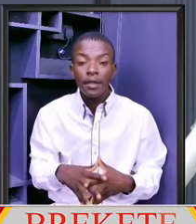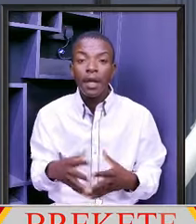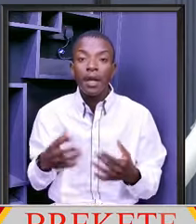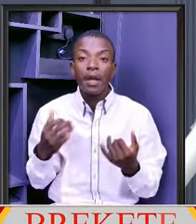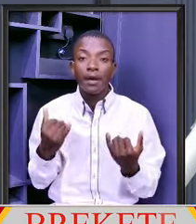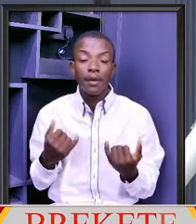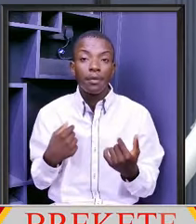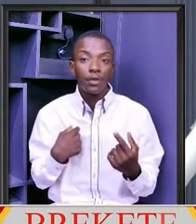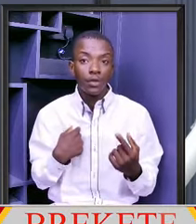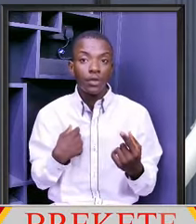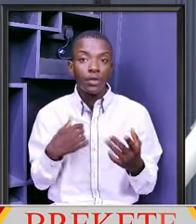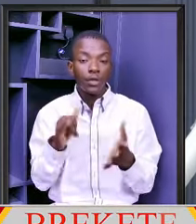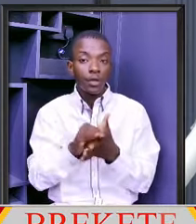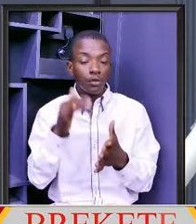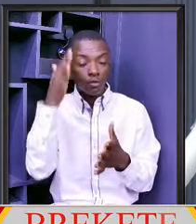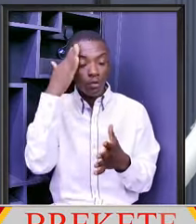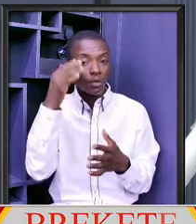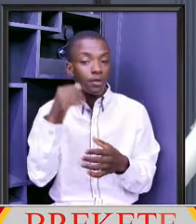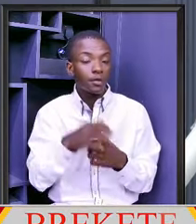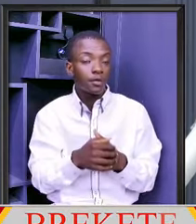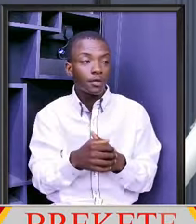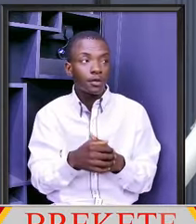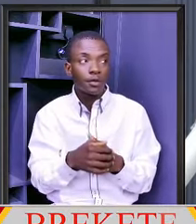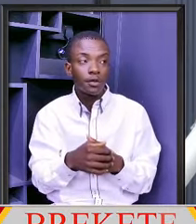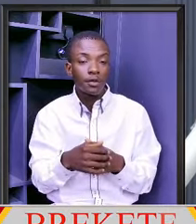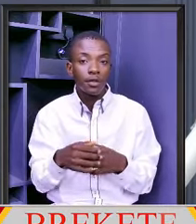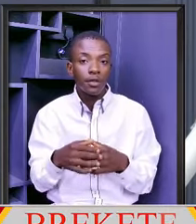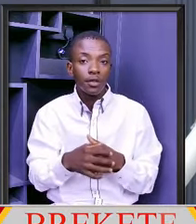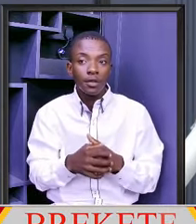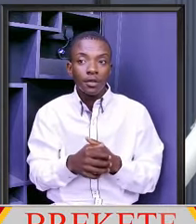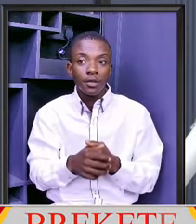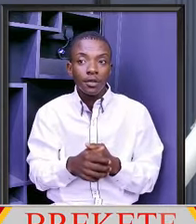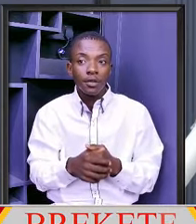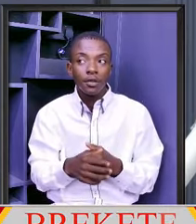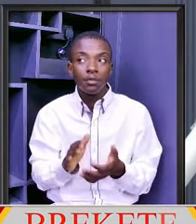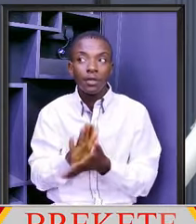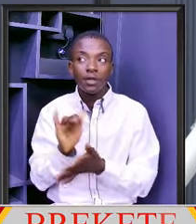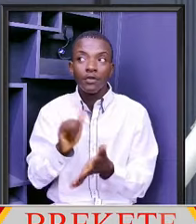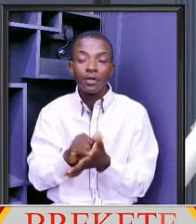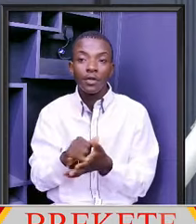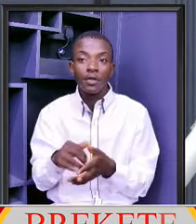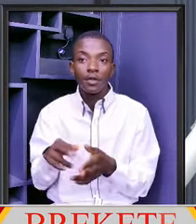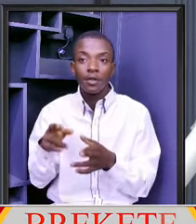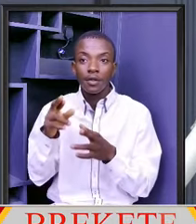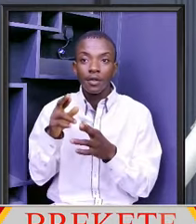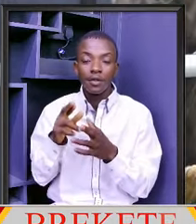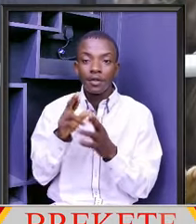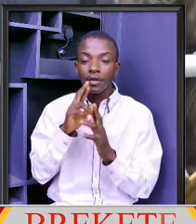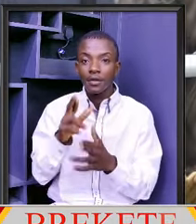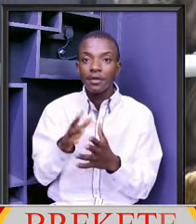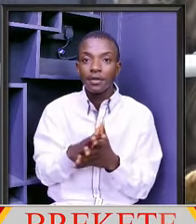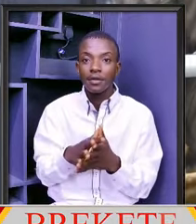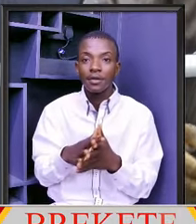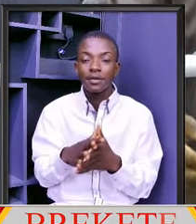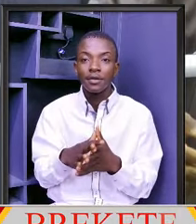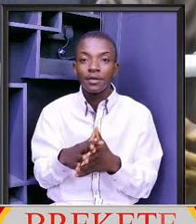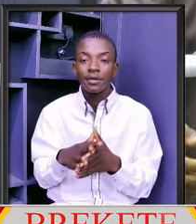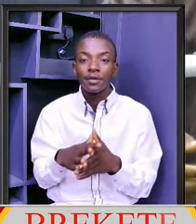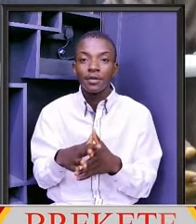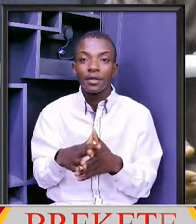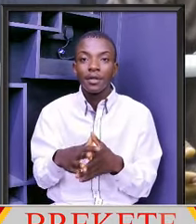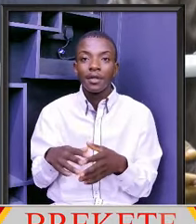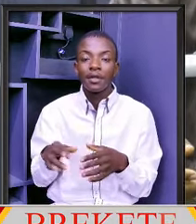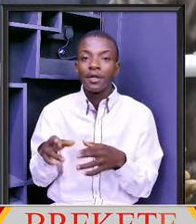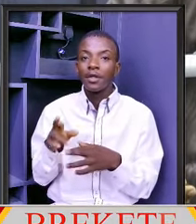Now me where when I know when I go believe say I go react, ba? Yes, sir. I react, but